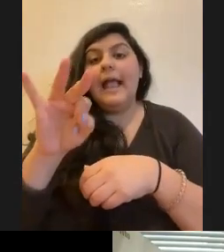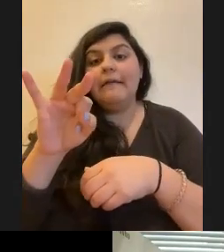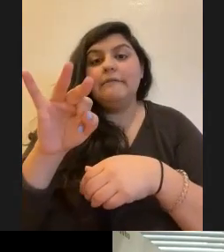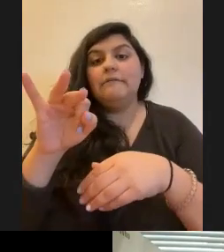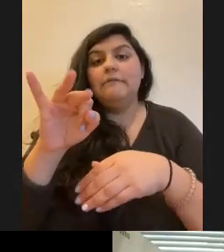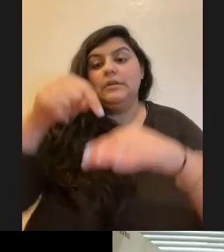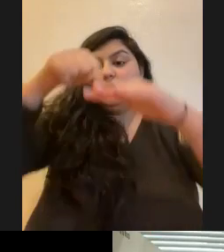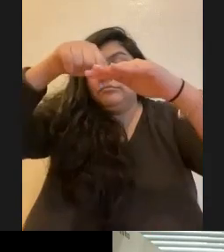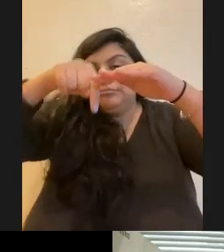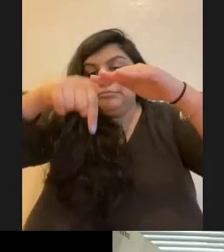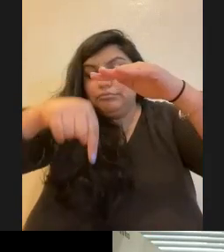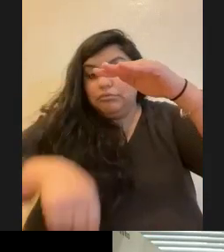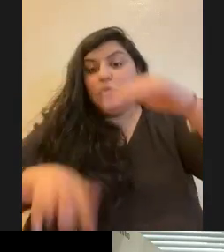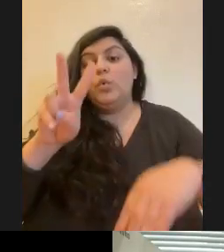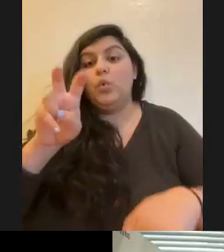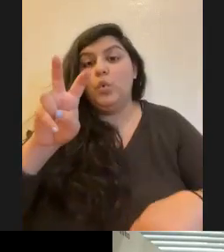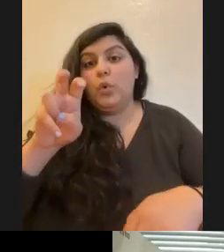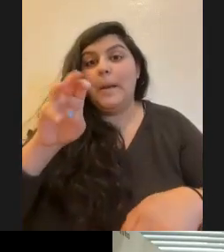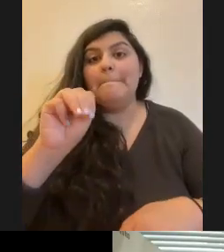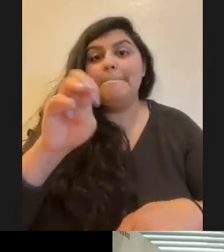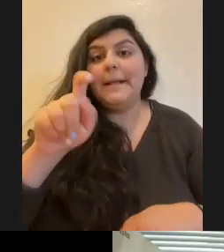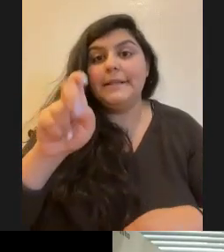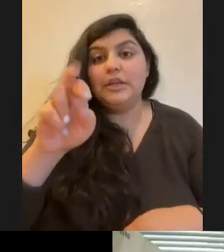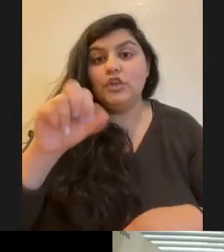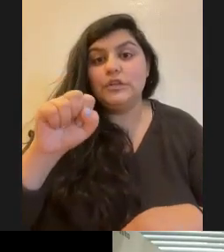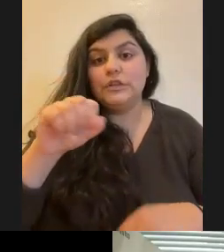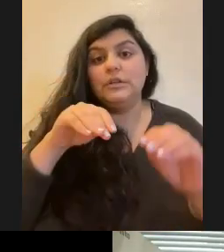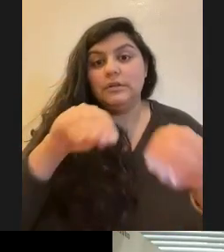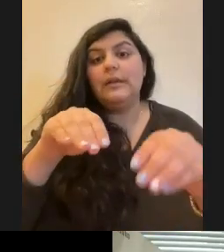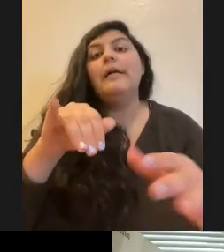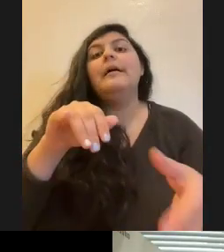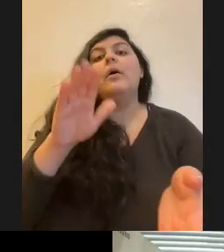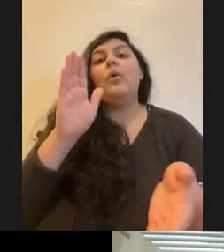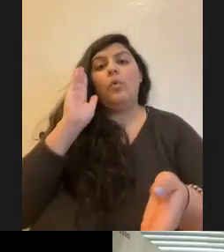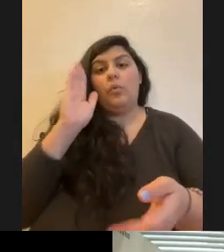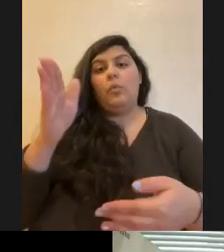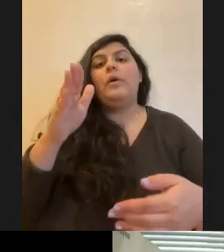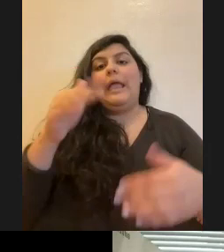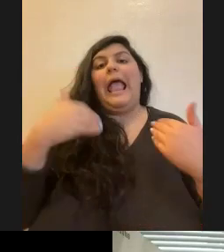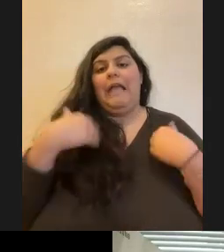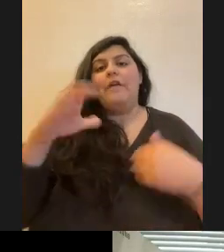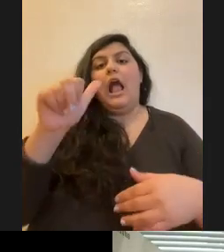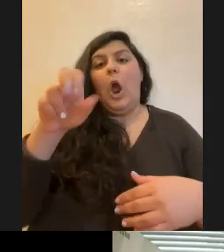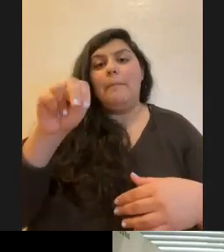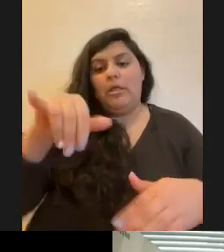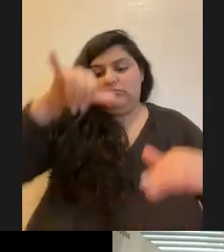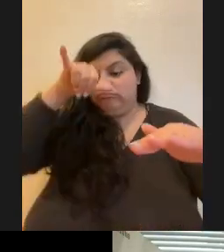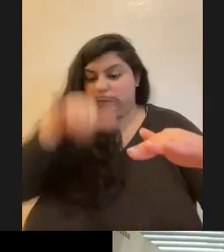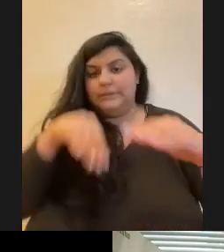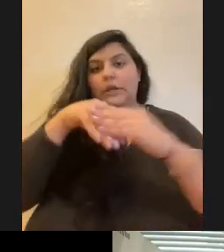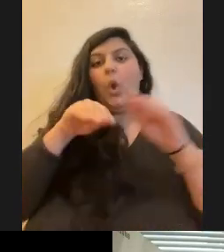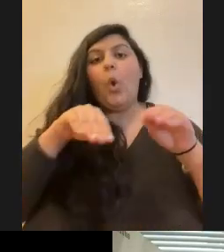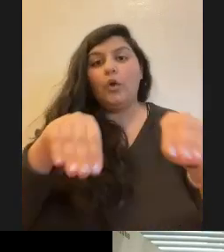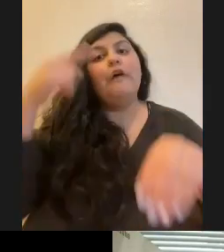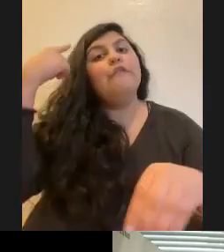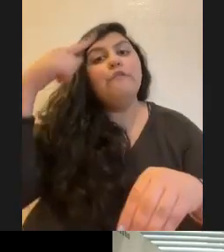about 200 meters, there's a chance for that carbon to stay sequestered in the ocean for upwards of hundreds to thousands of